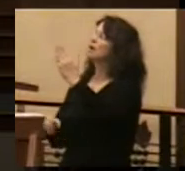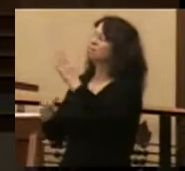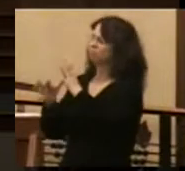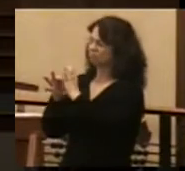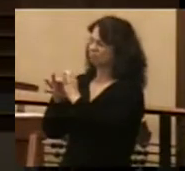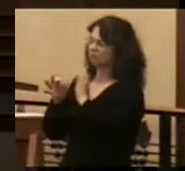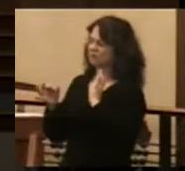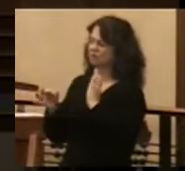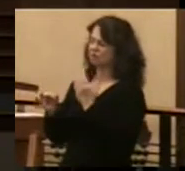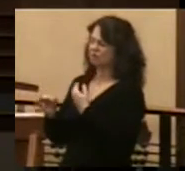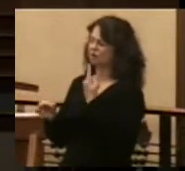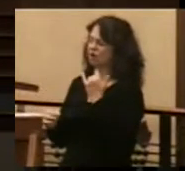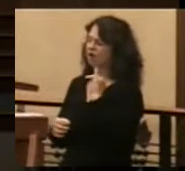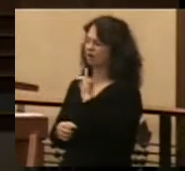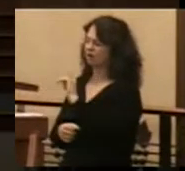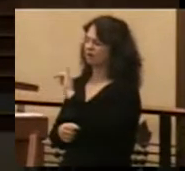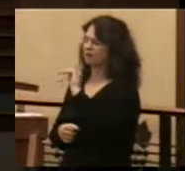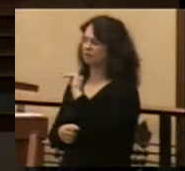forever.